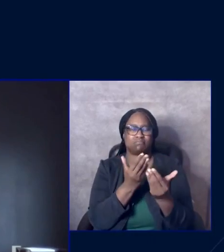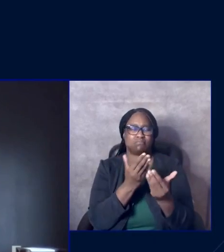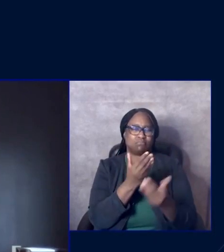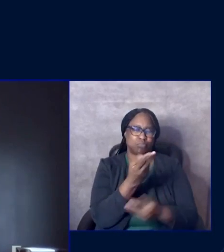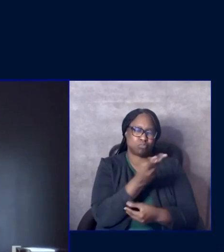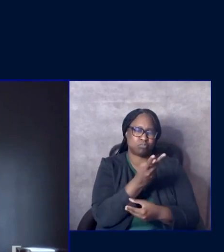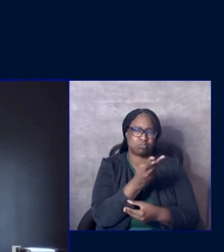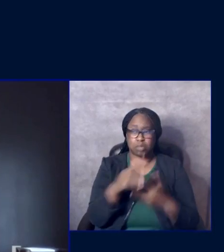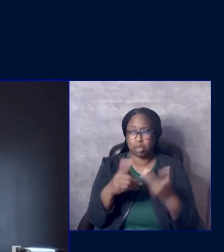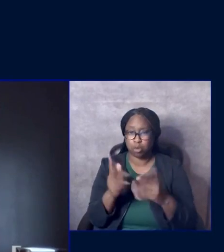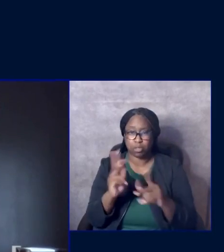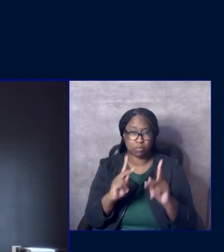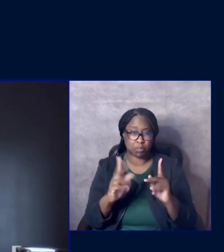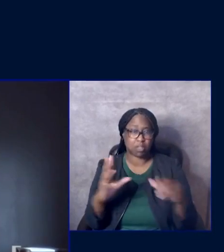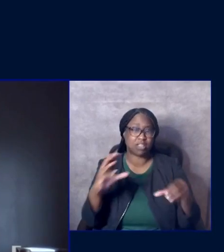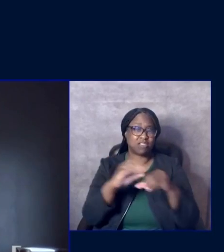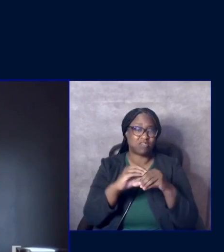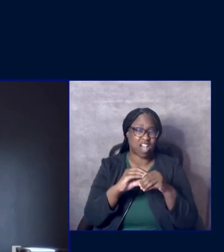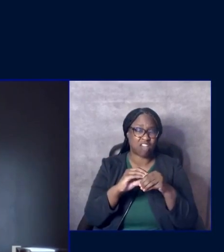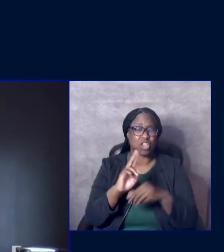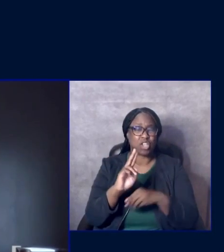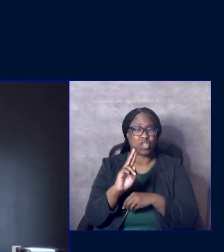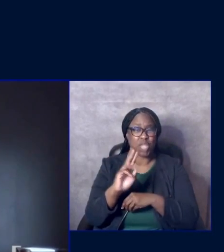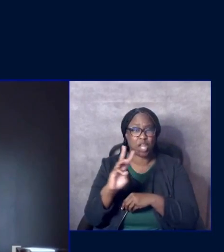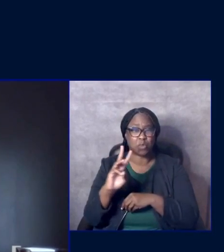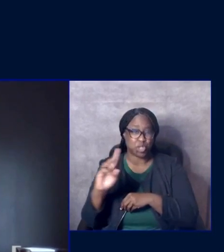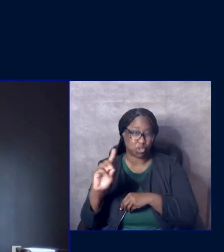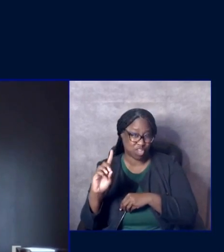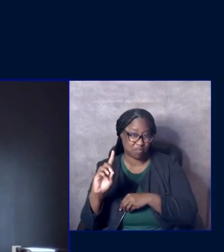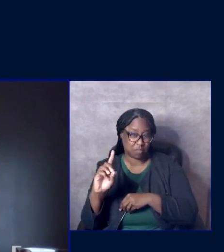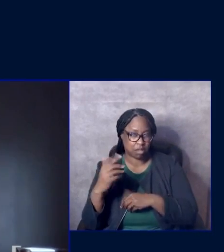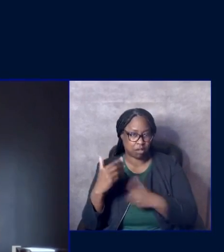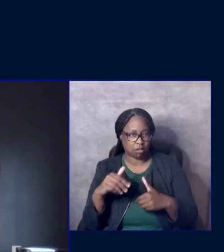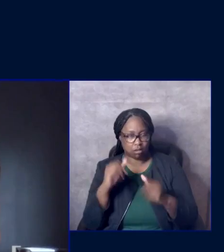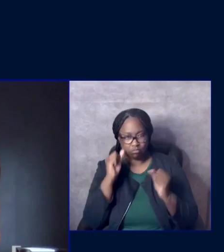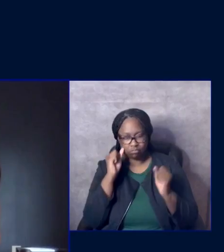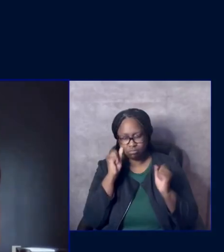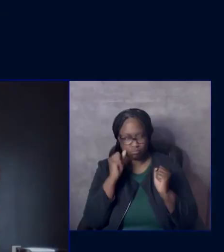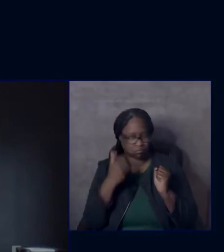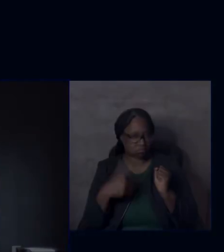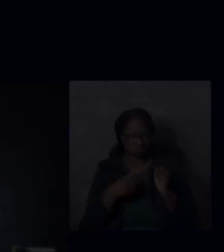involved in United We Dream. And I'm still marveling at the idea that it's the two of you who sit inside the comm shop.